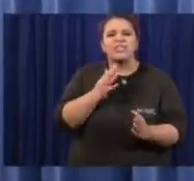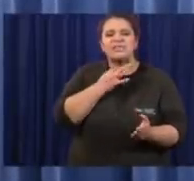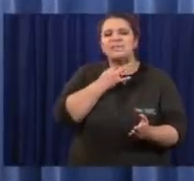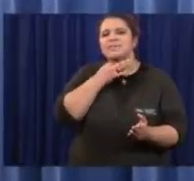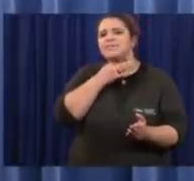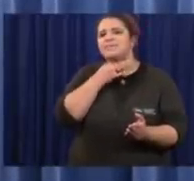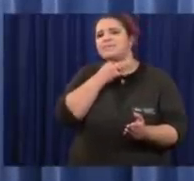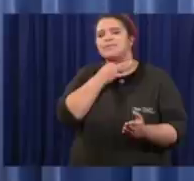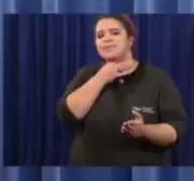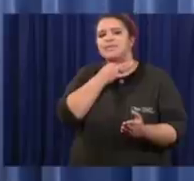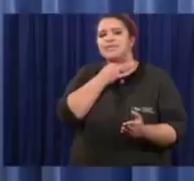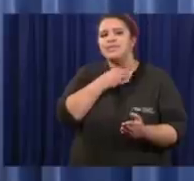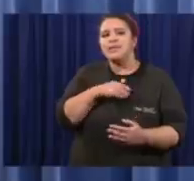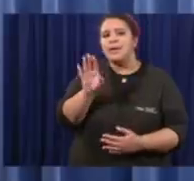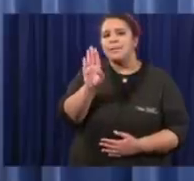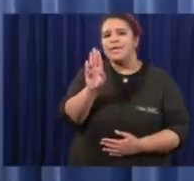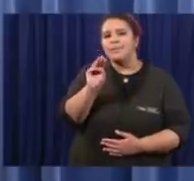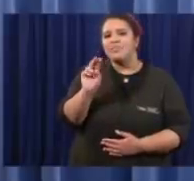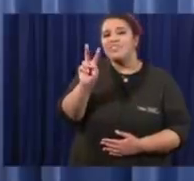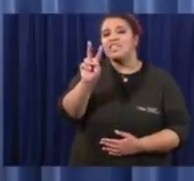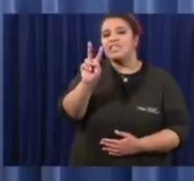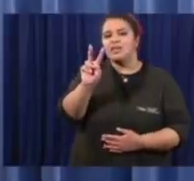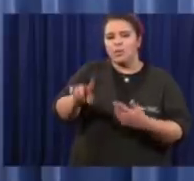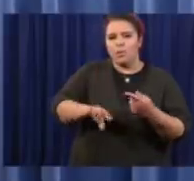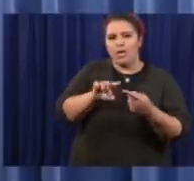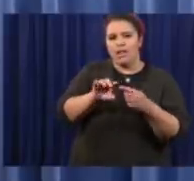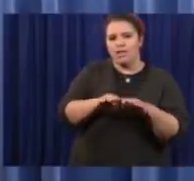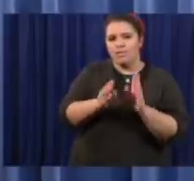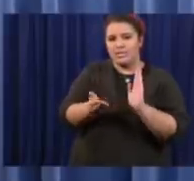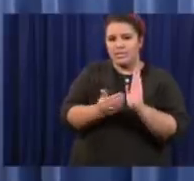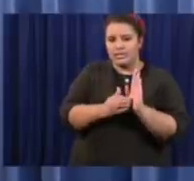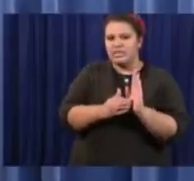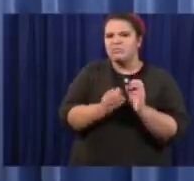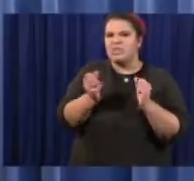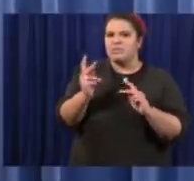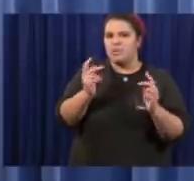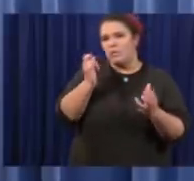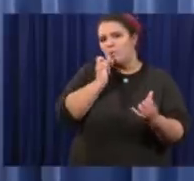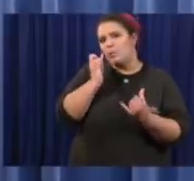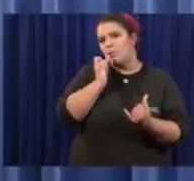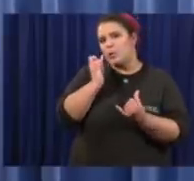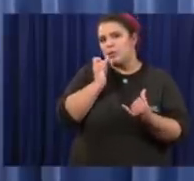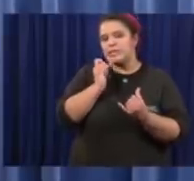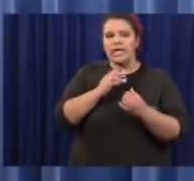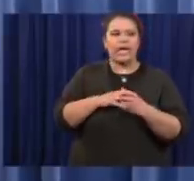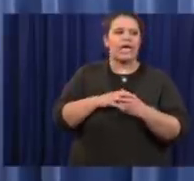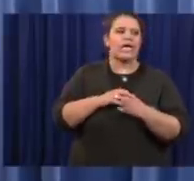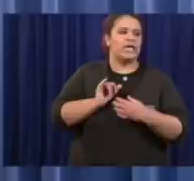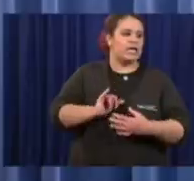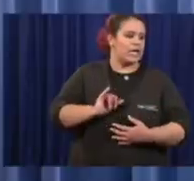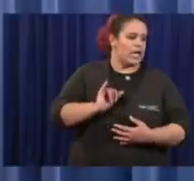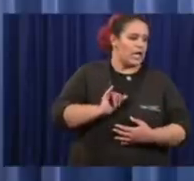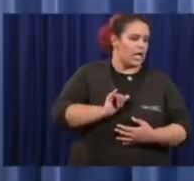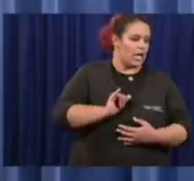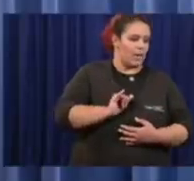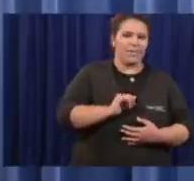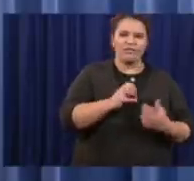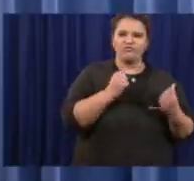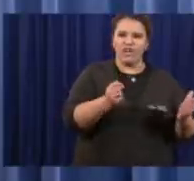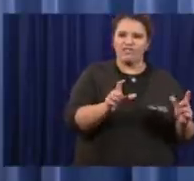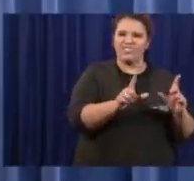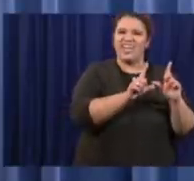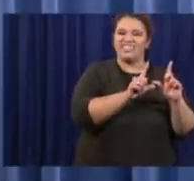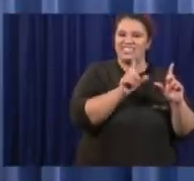to reopen BMV locations. We've been getting a lot of calls from people who are unable to renew their